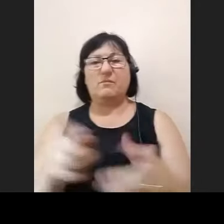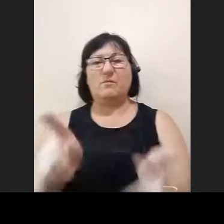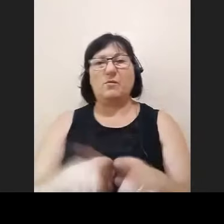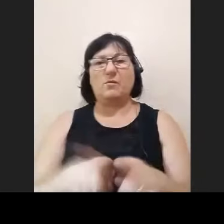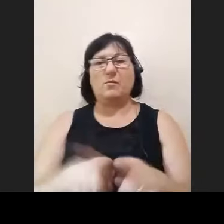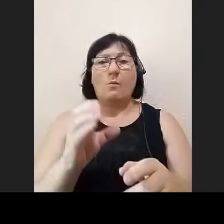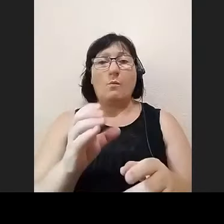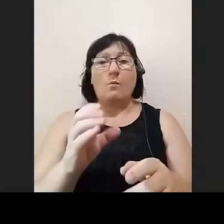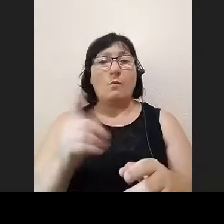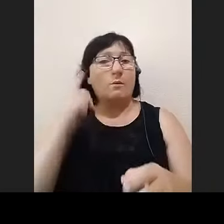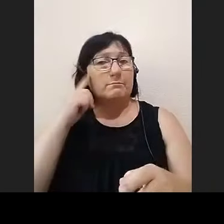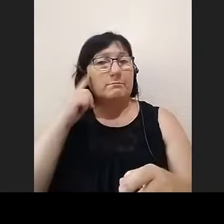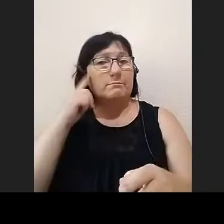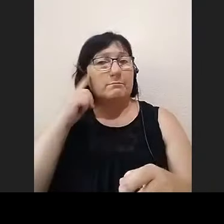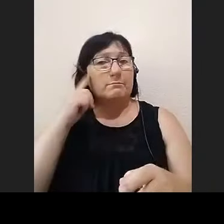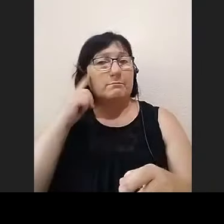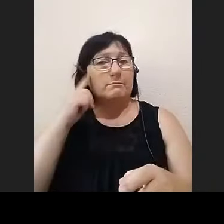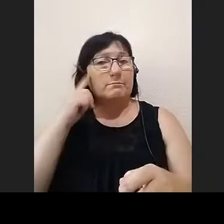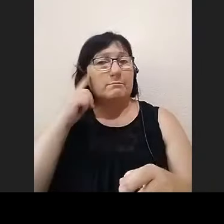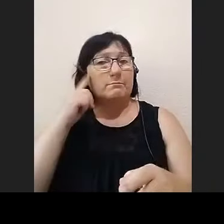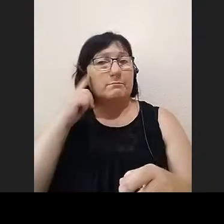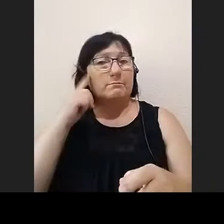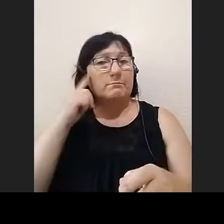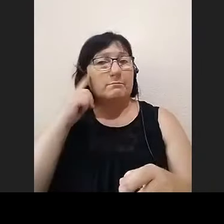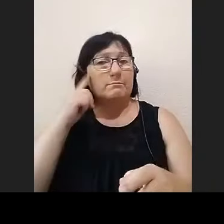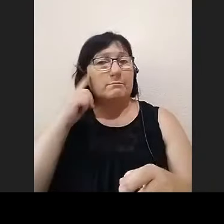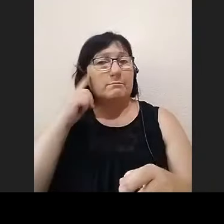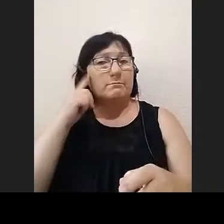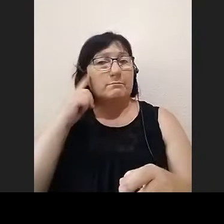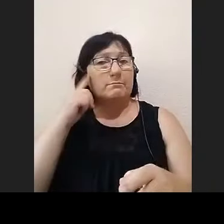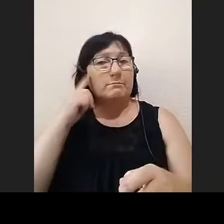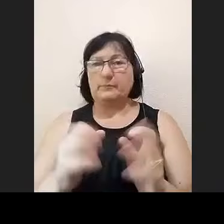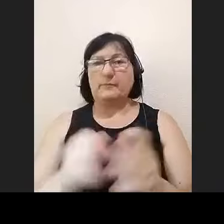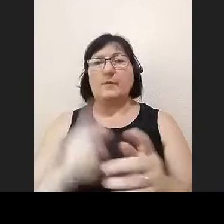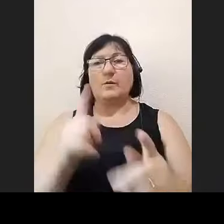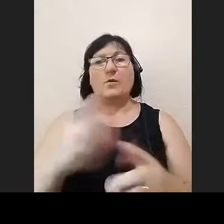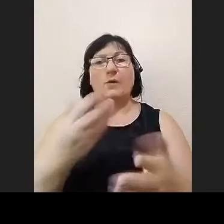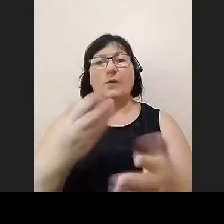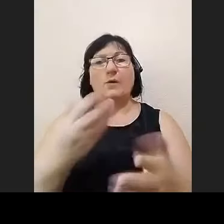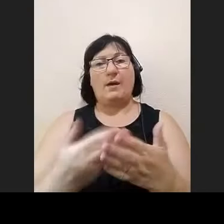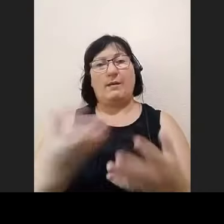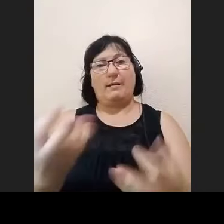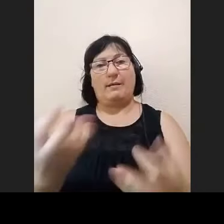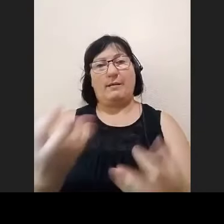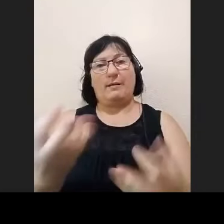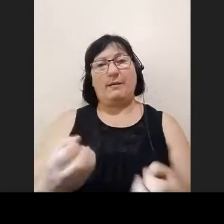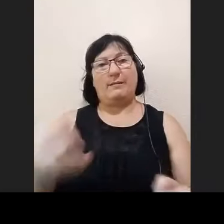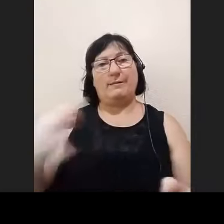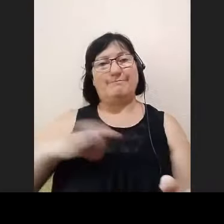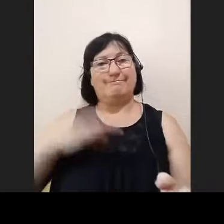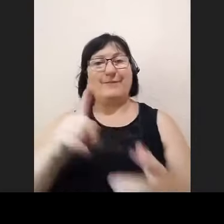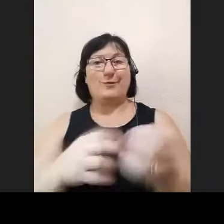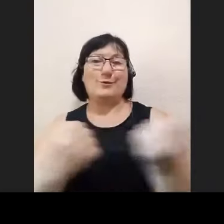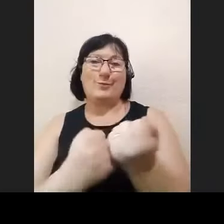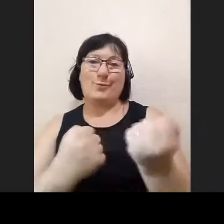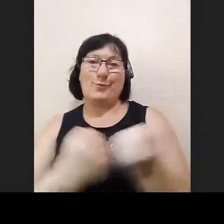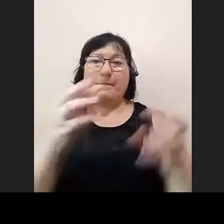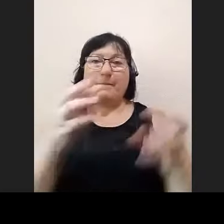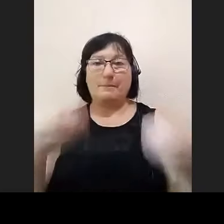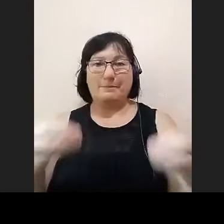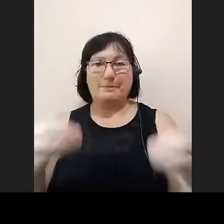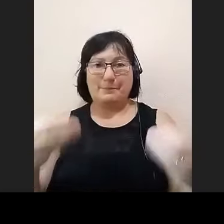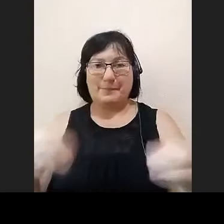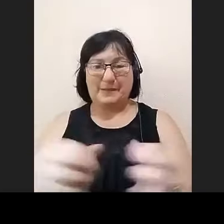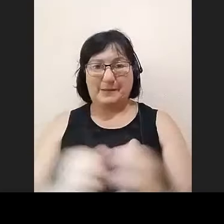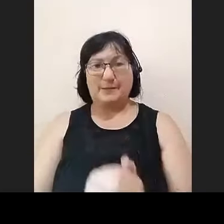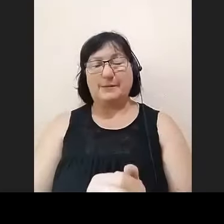certain benefits to support their businesses. The good news is that all supply chain